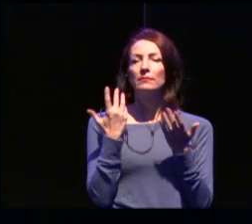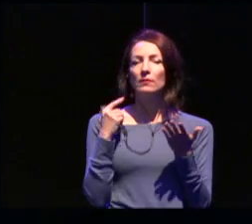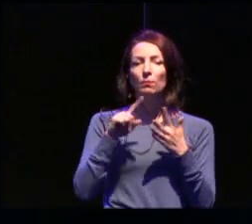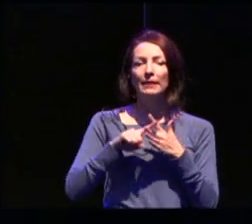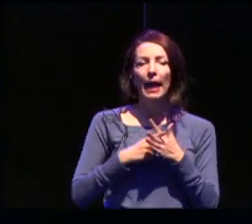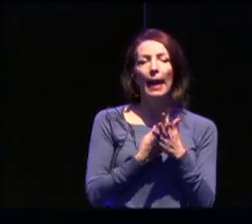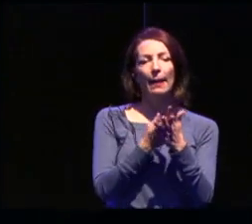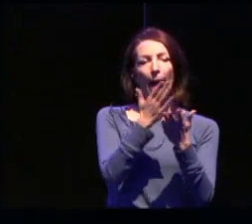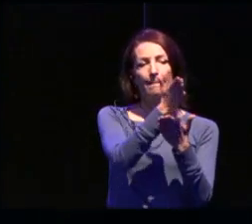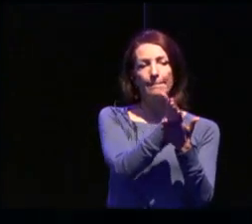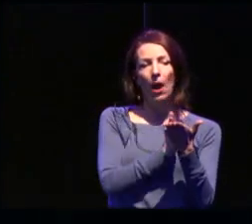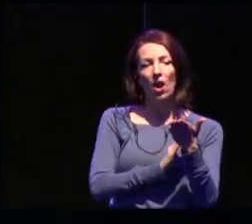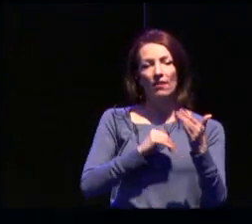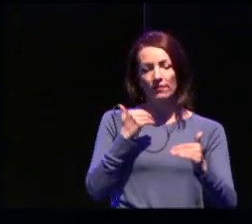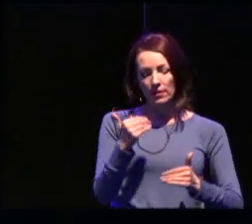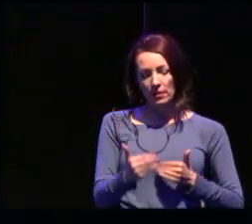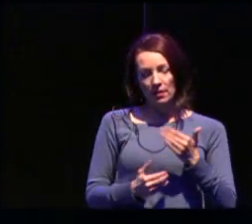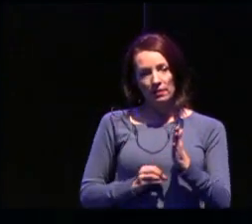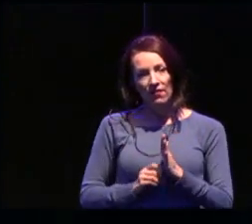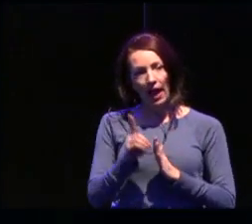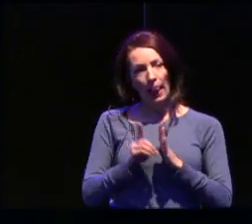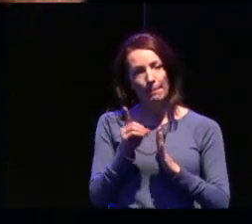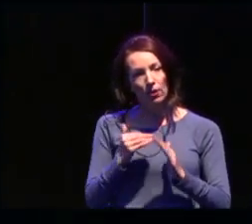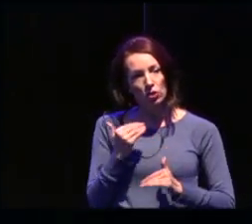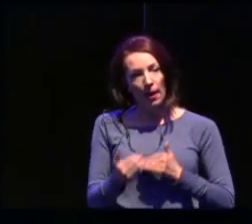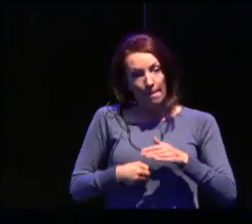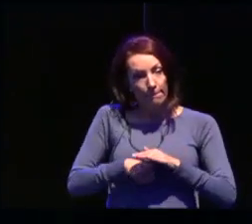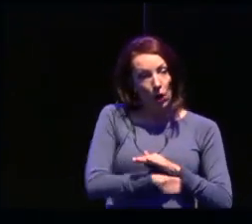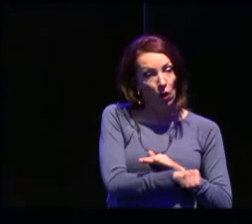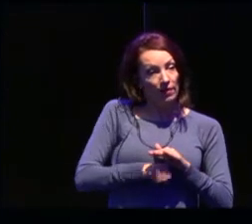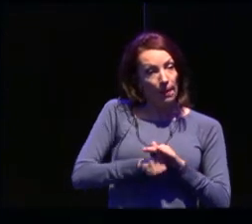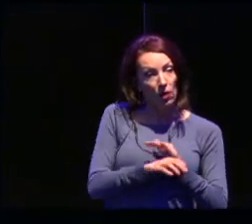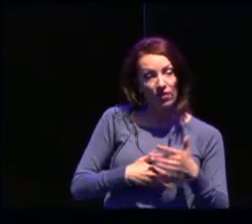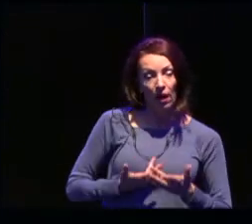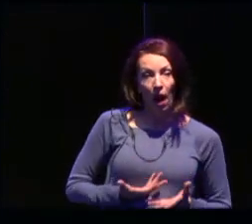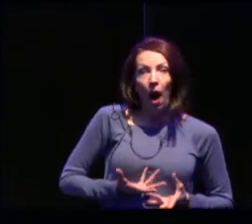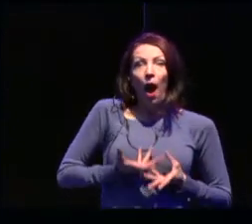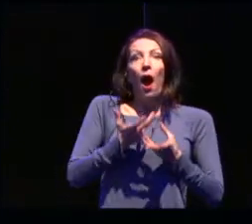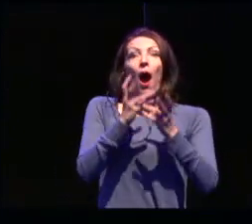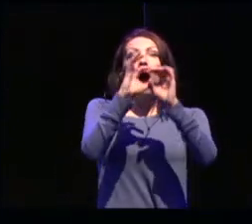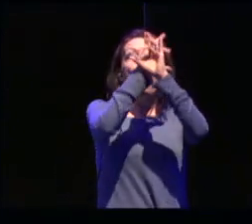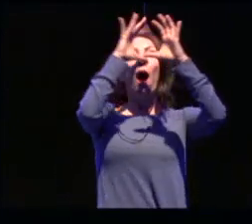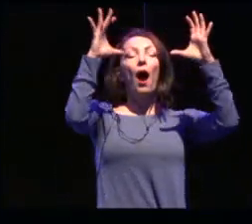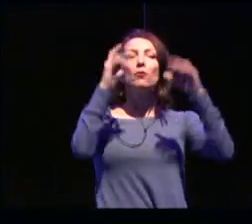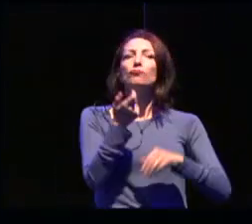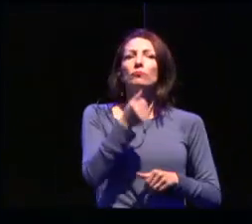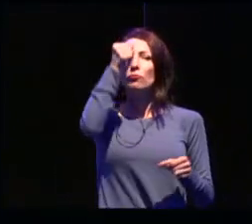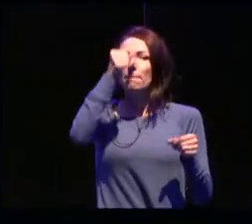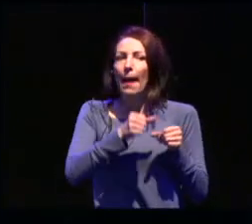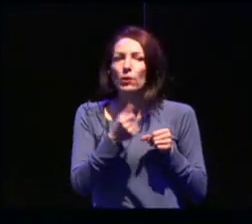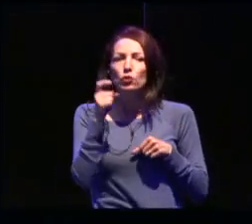the harbingers that are birthing the world that God sees. Remember, all you need is a little tiny bit. You